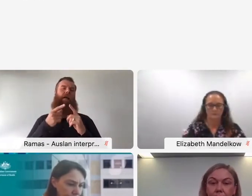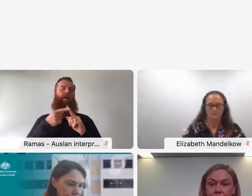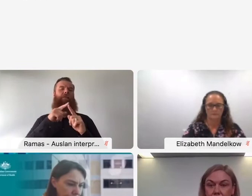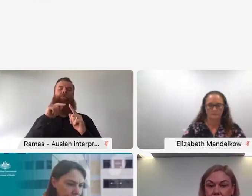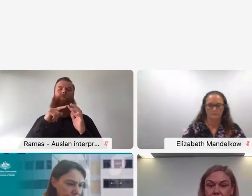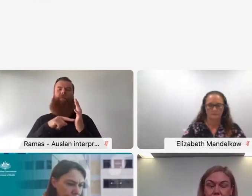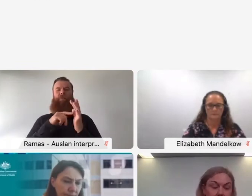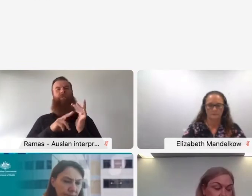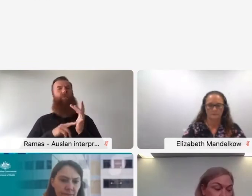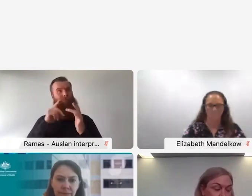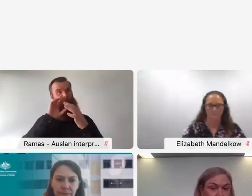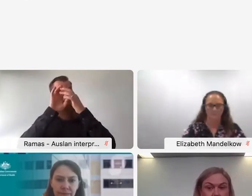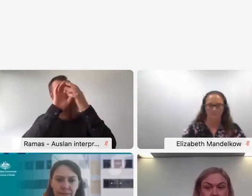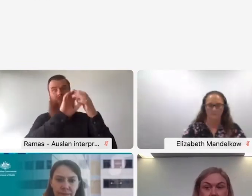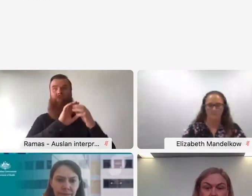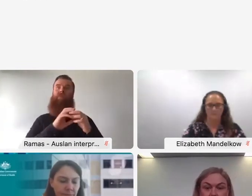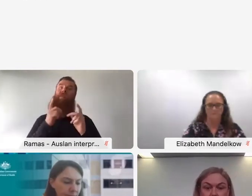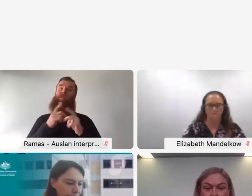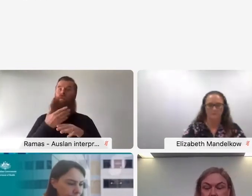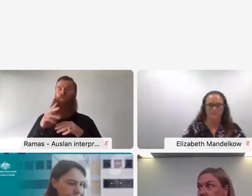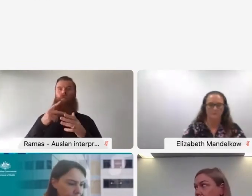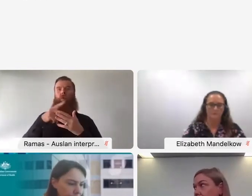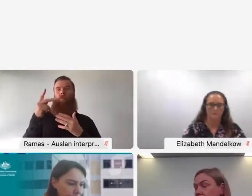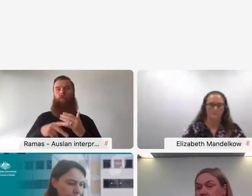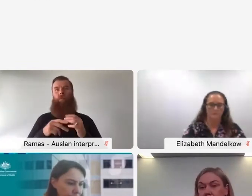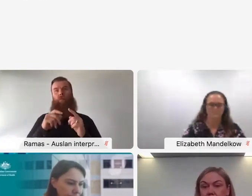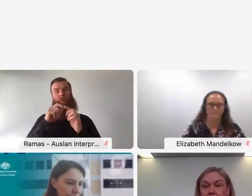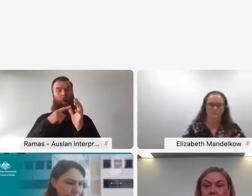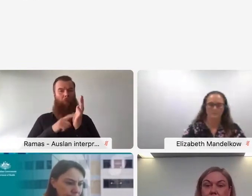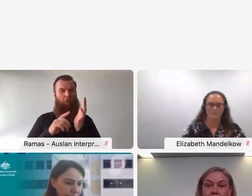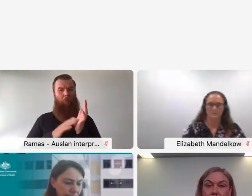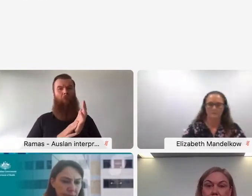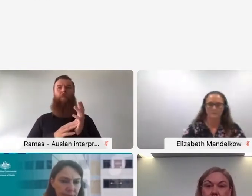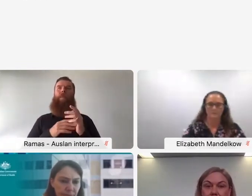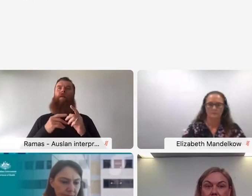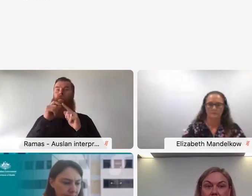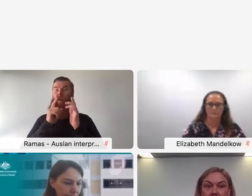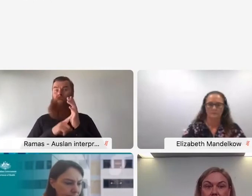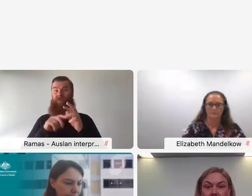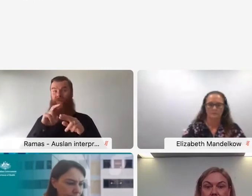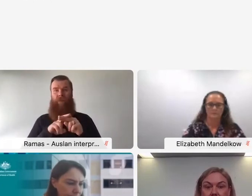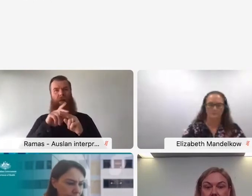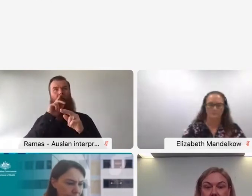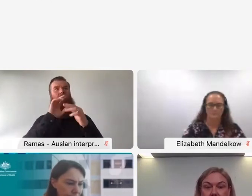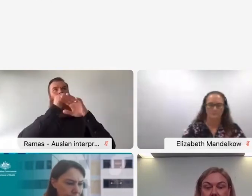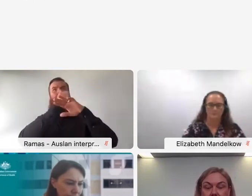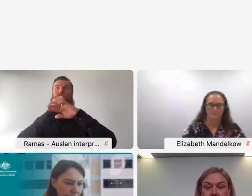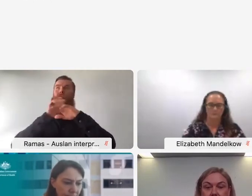Labour Facility and Palm, but it may be that there's options there as well that Michelle may be able to speak to.